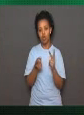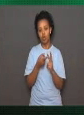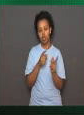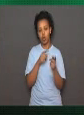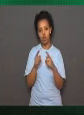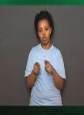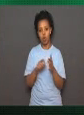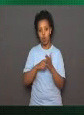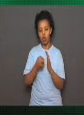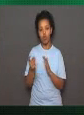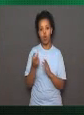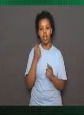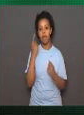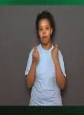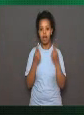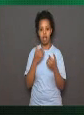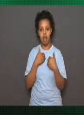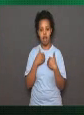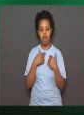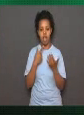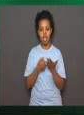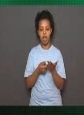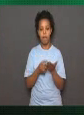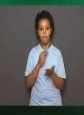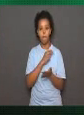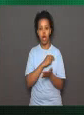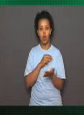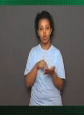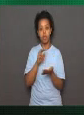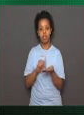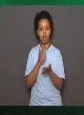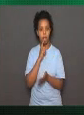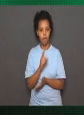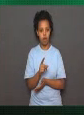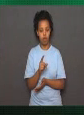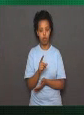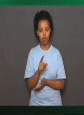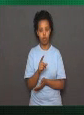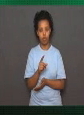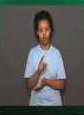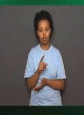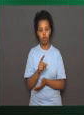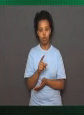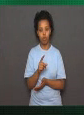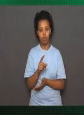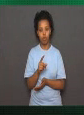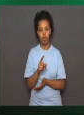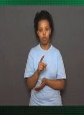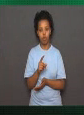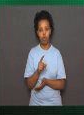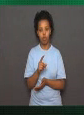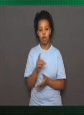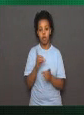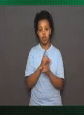a key stimulus that triggers the behavior. There is an innate